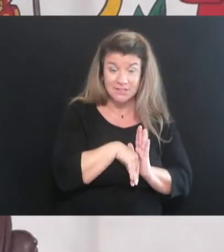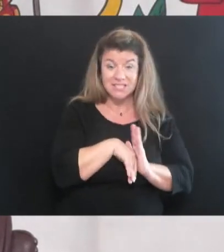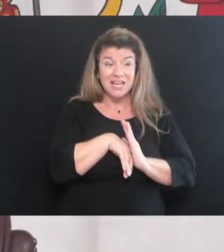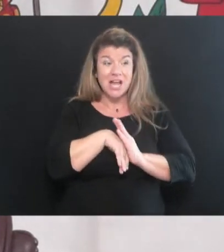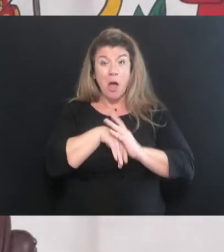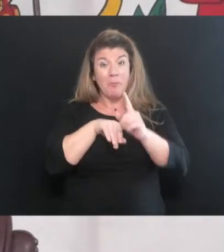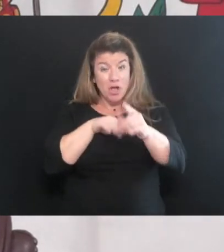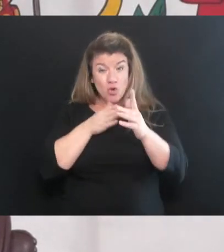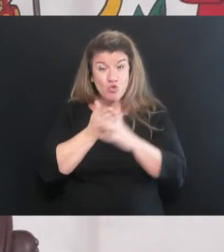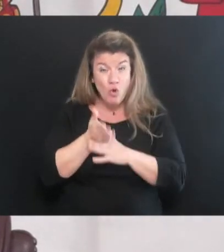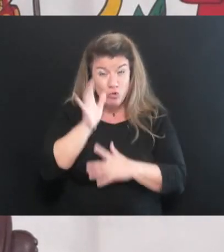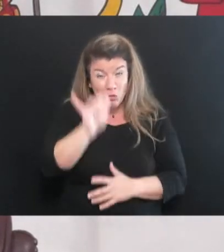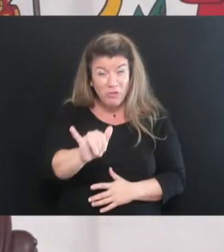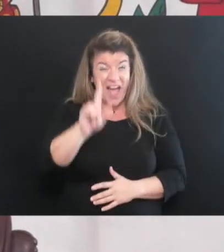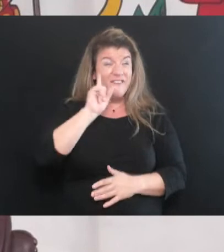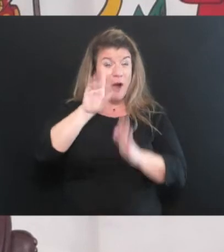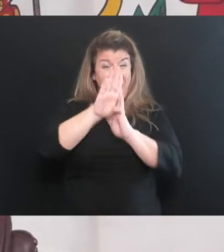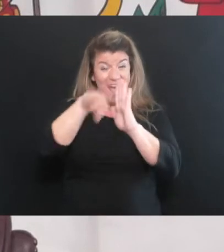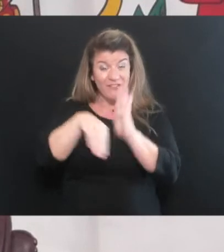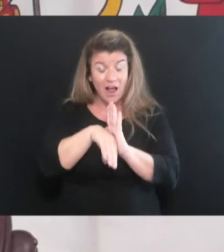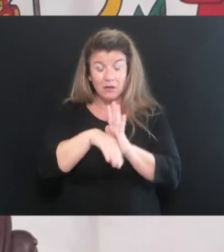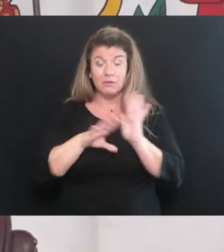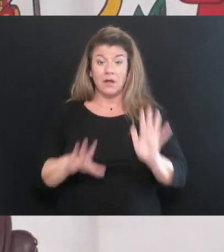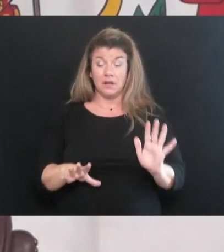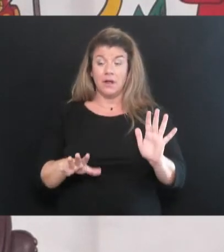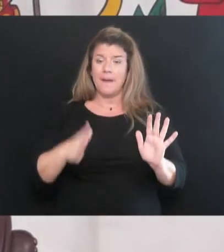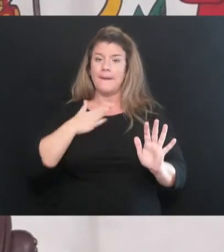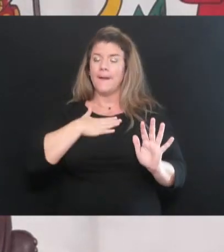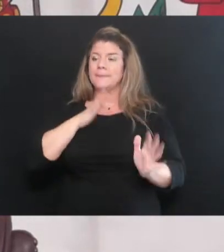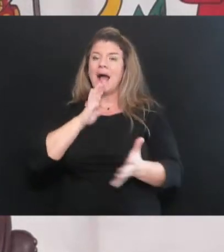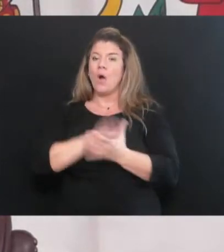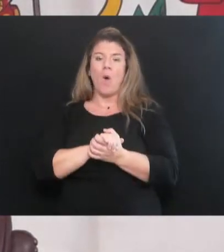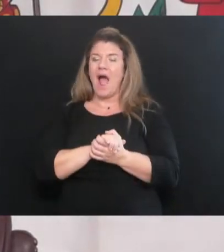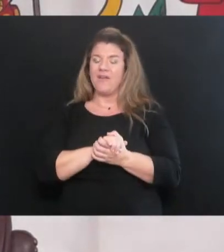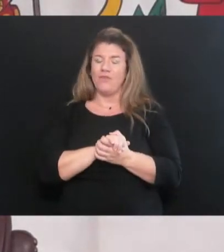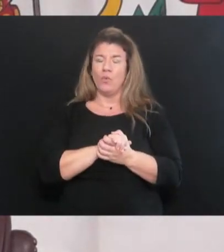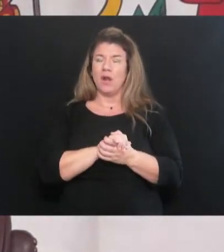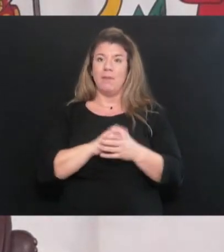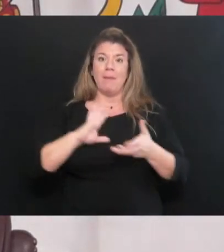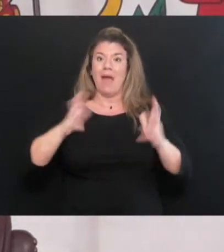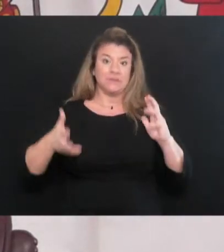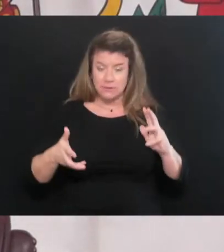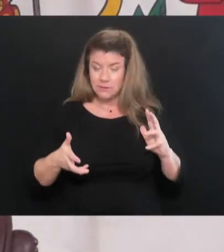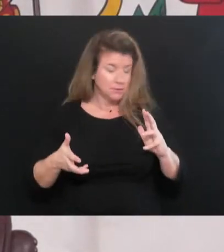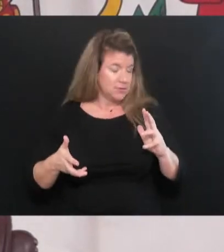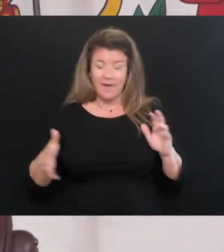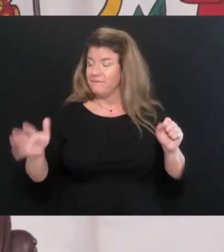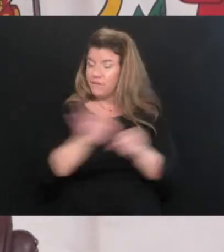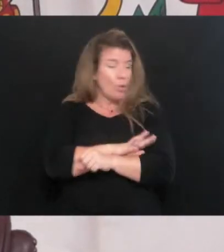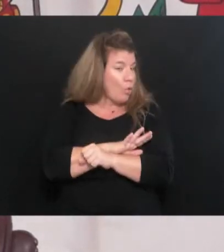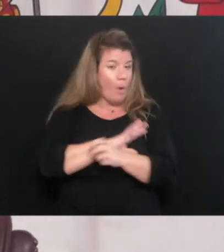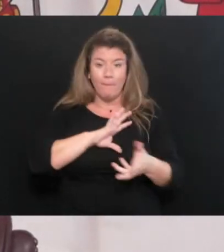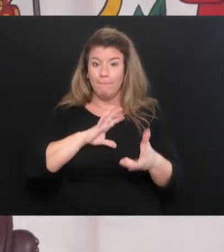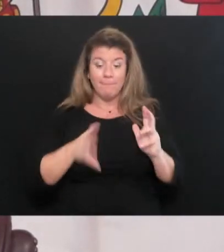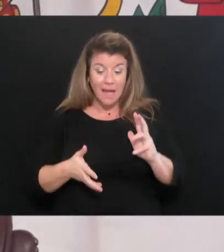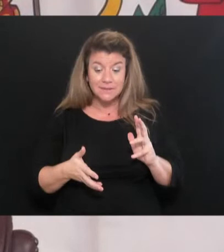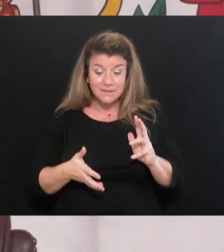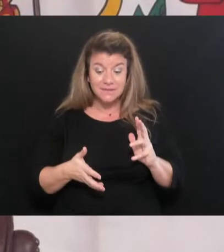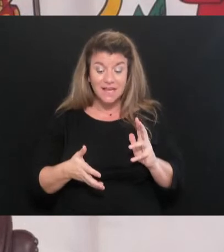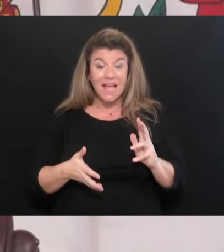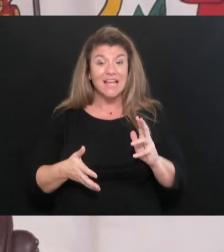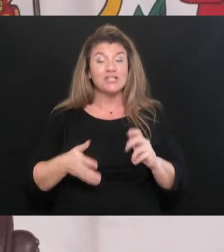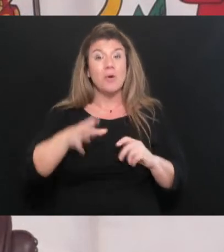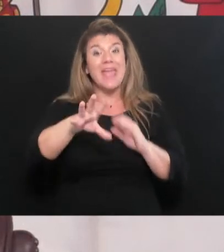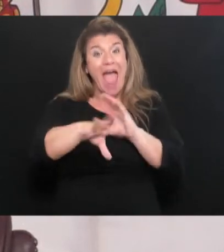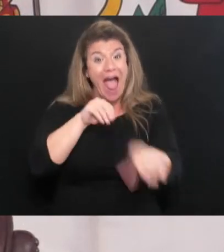go through that for 30 minutes, and if it was Kathy would have been a basket case. a total basket case. So I'd say get out